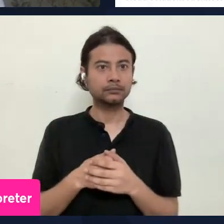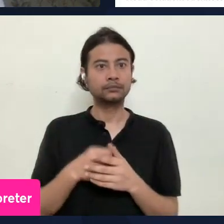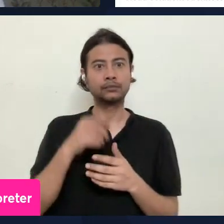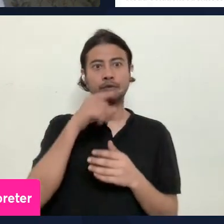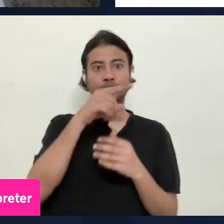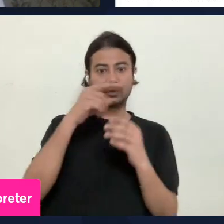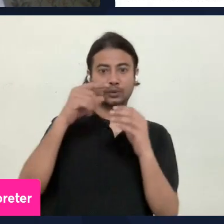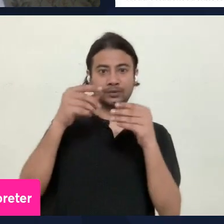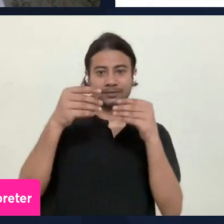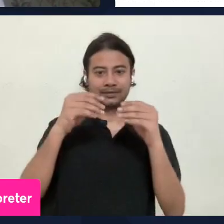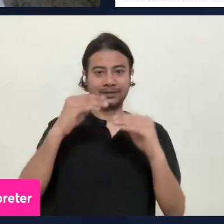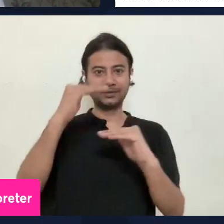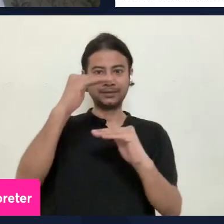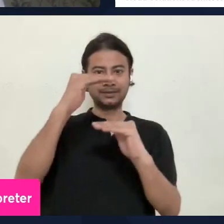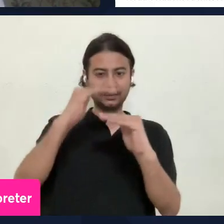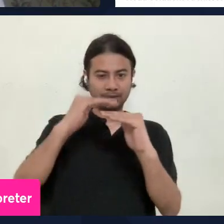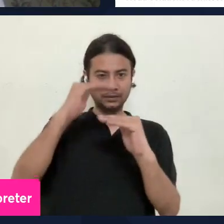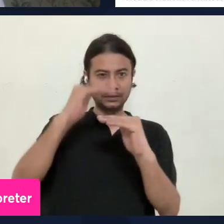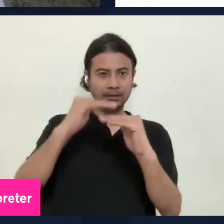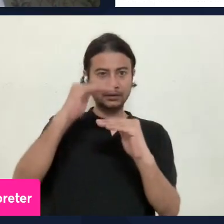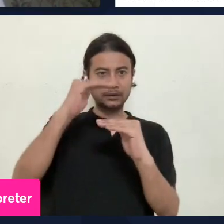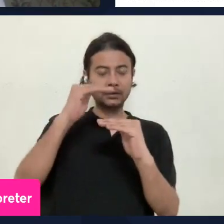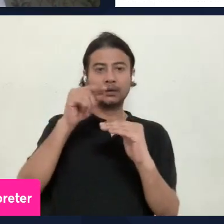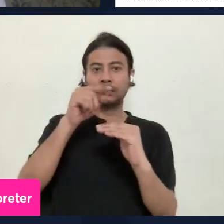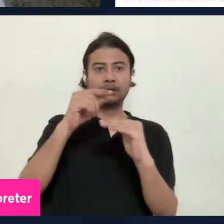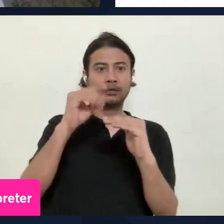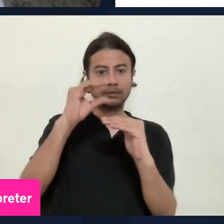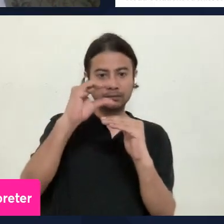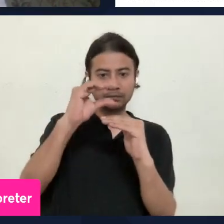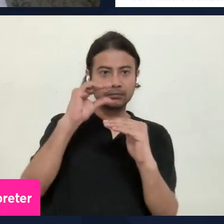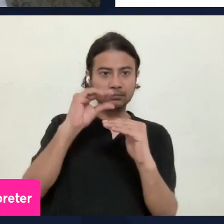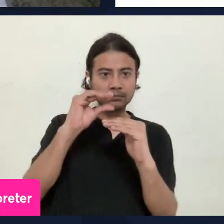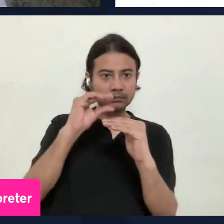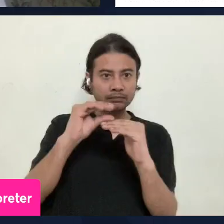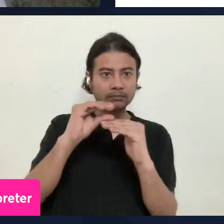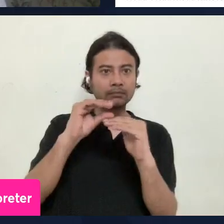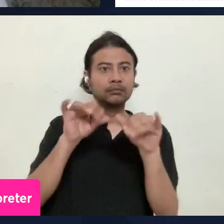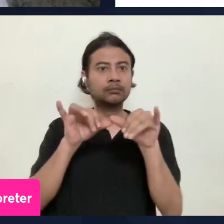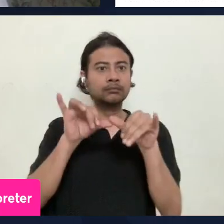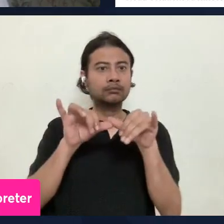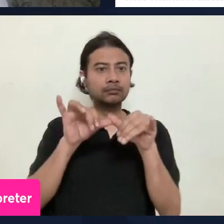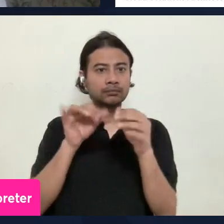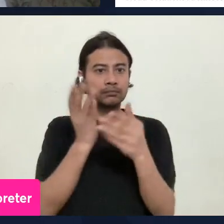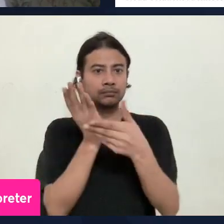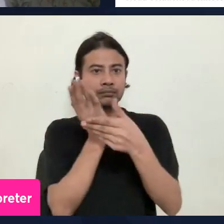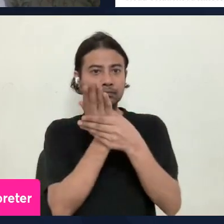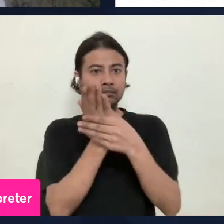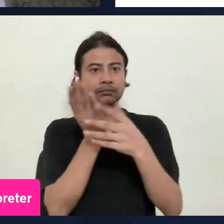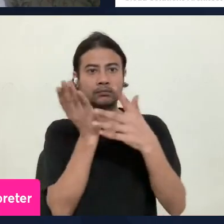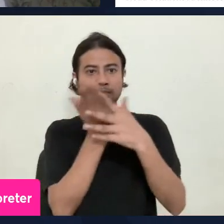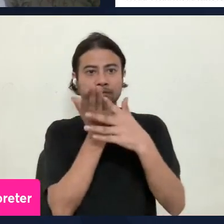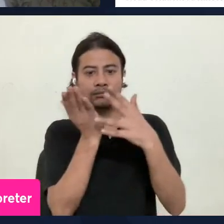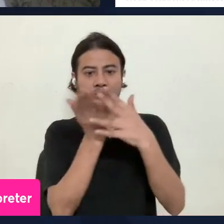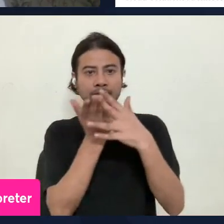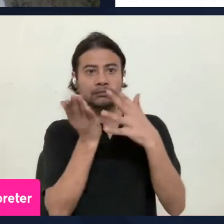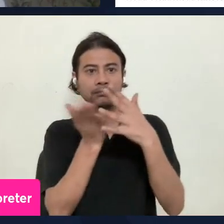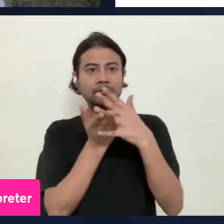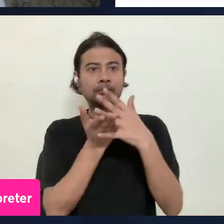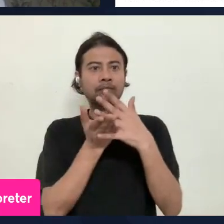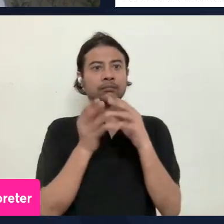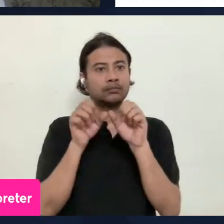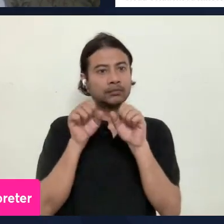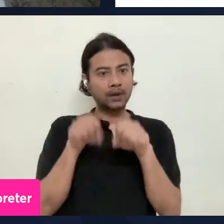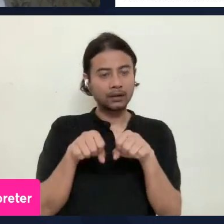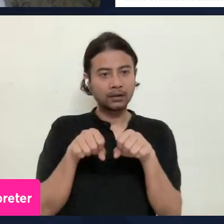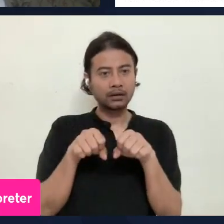metric. So you can size volumes or capacity pools to focus on performance or capacity.